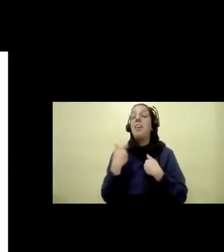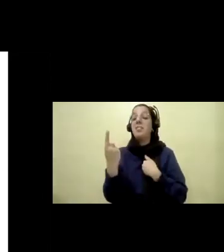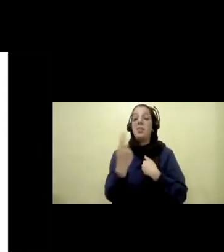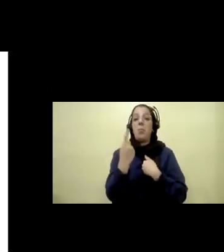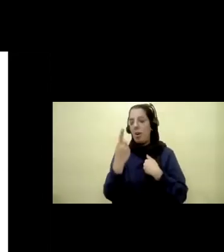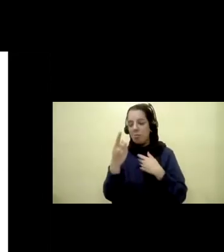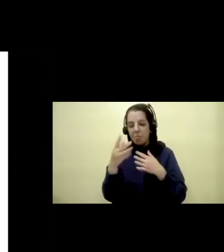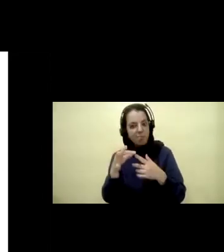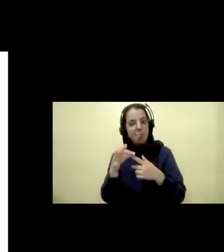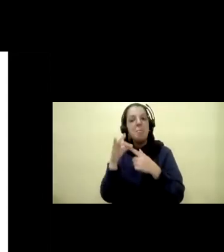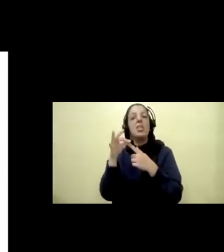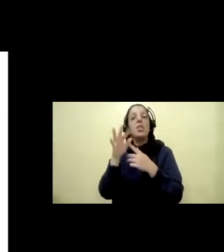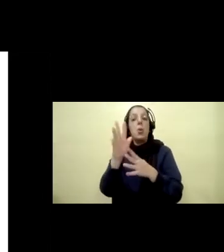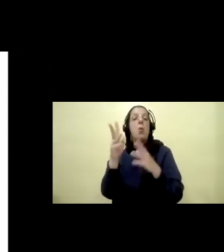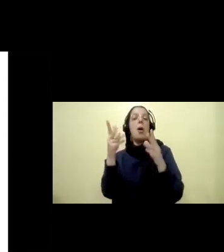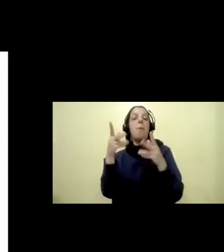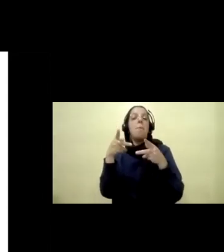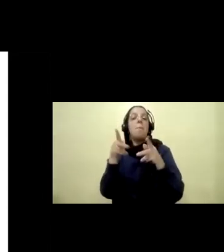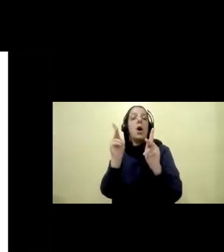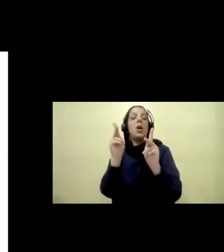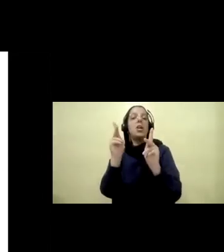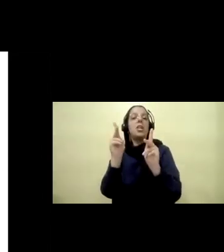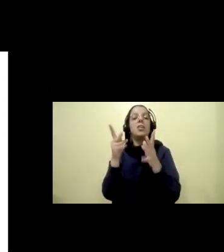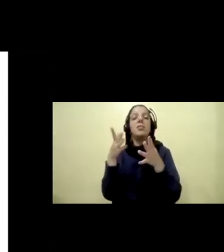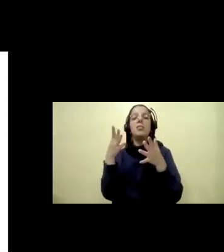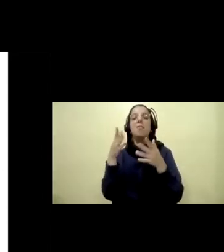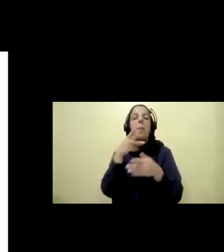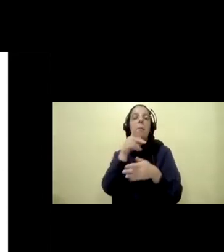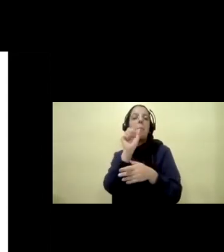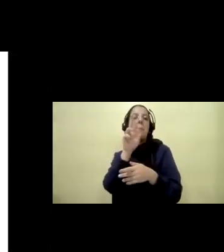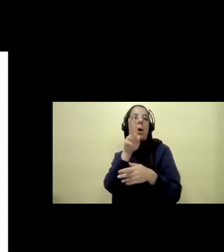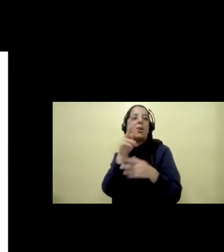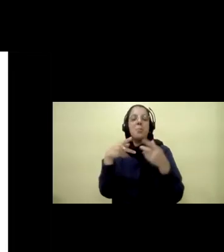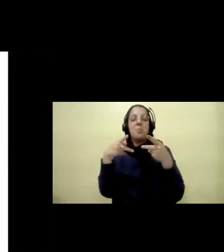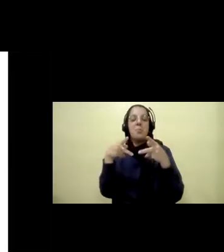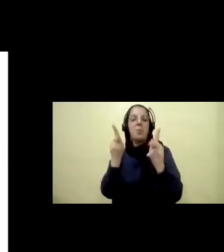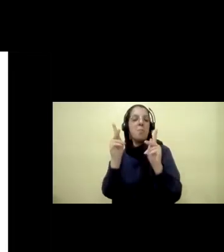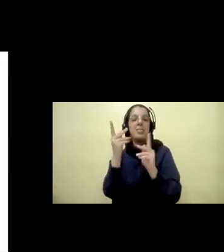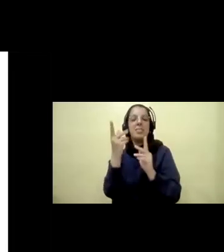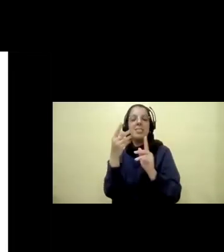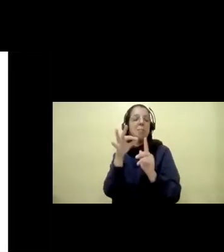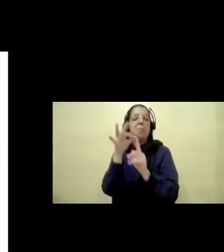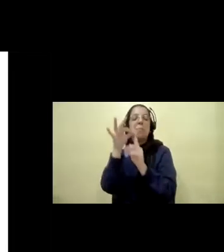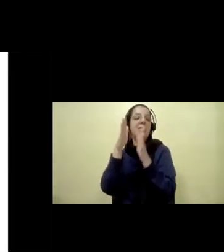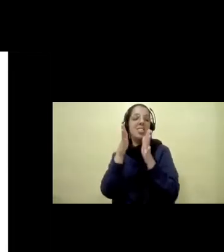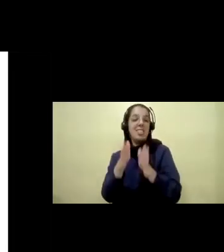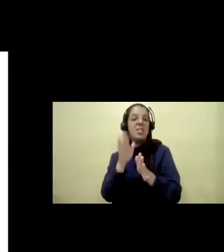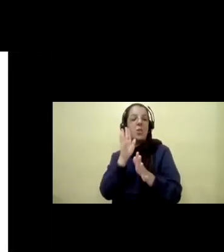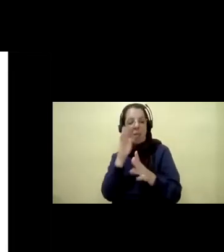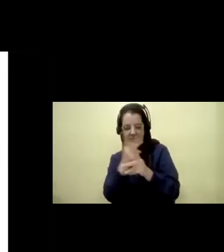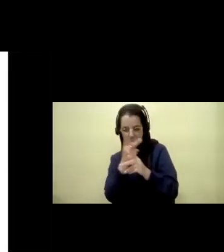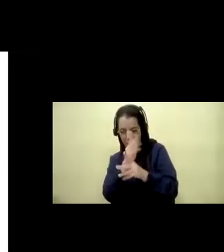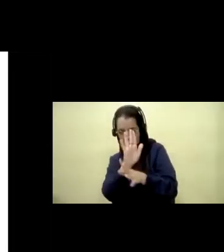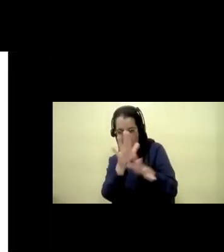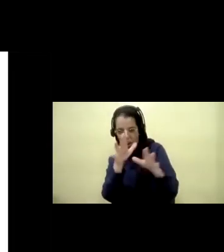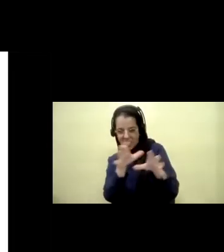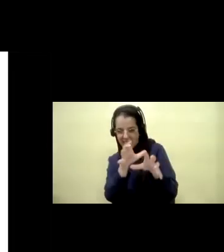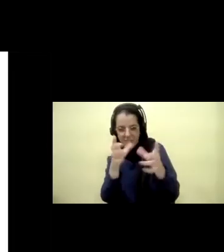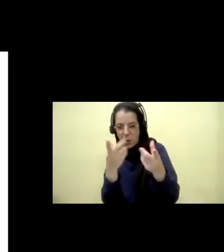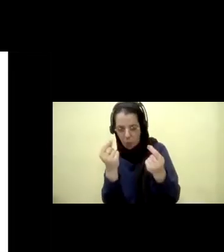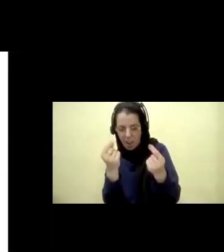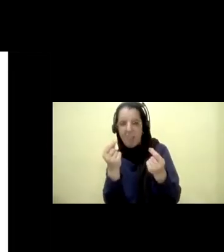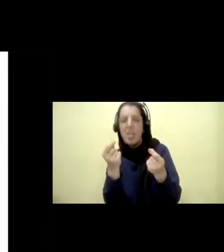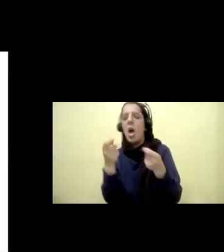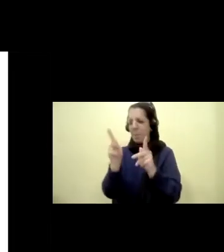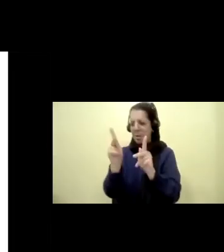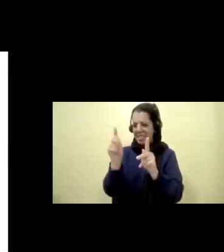is your park permit ninja. She will figure out what is your activity and what are all the different kinds of permits that you